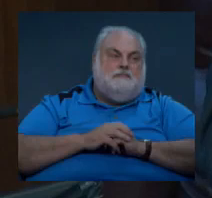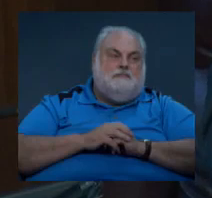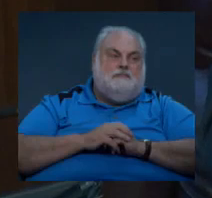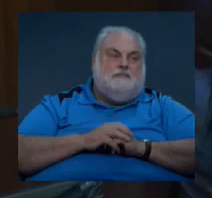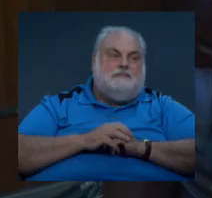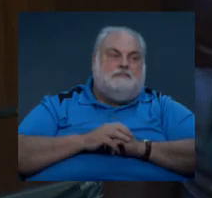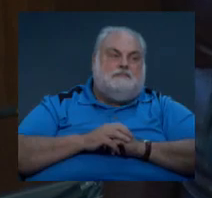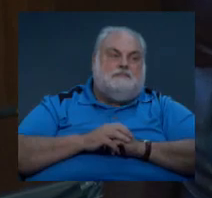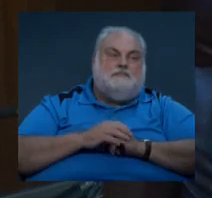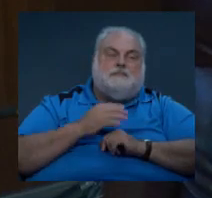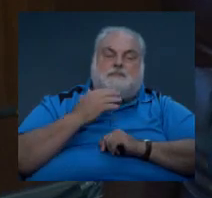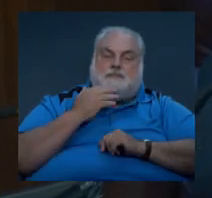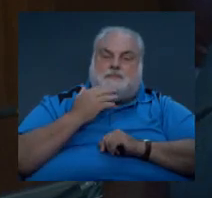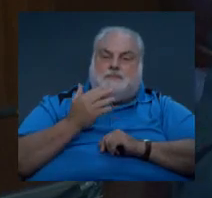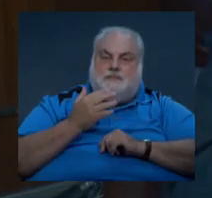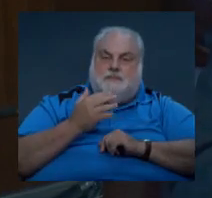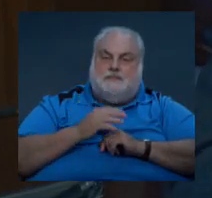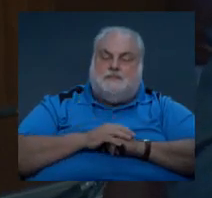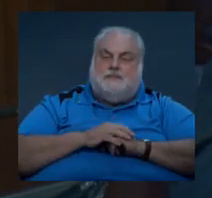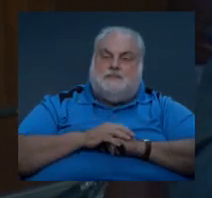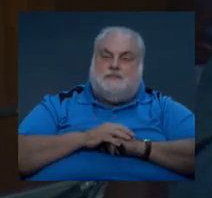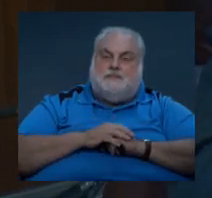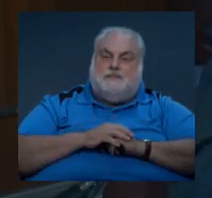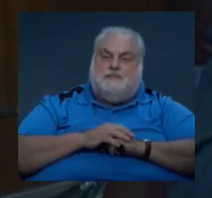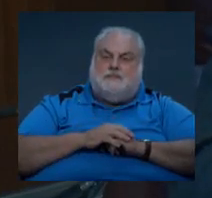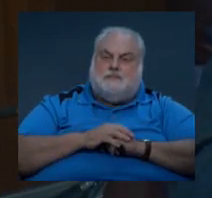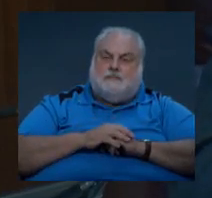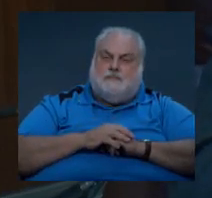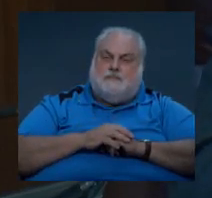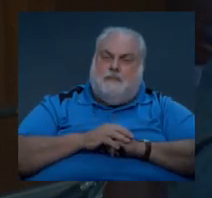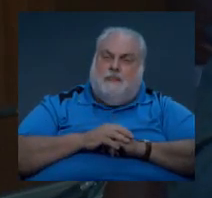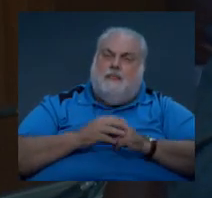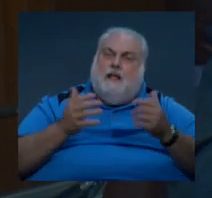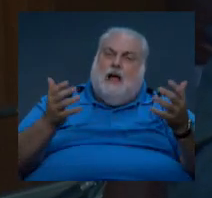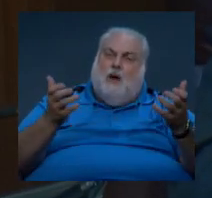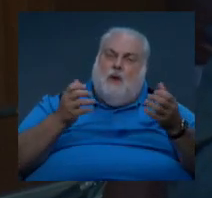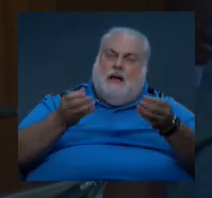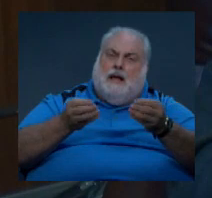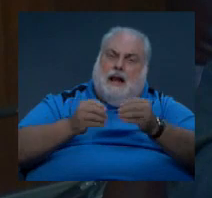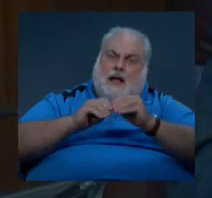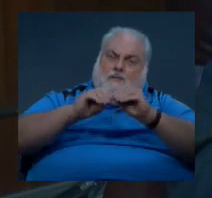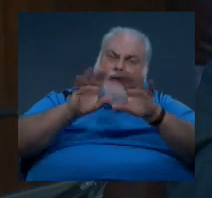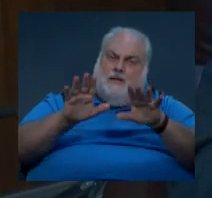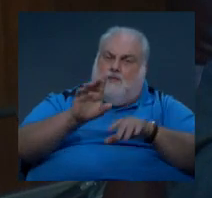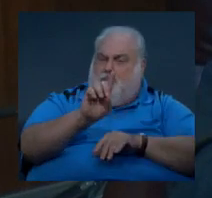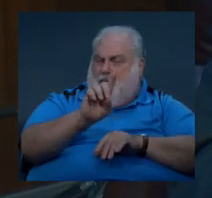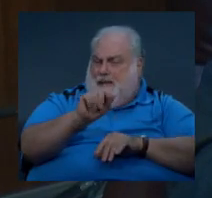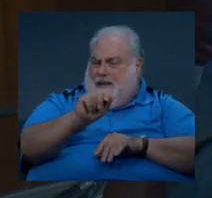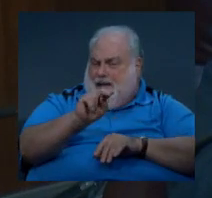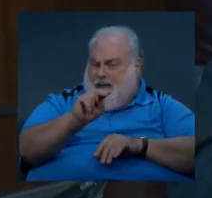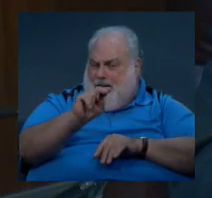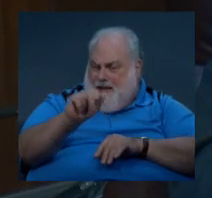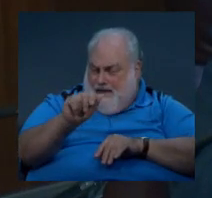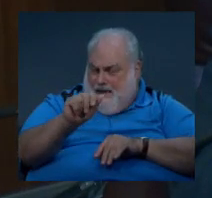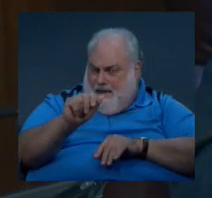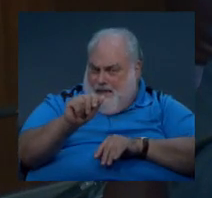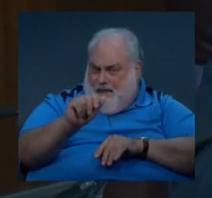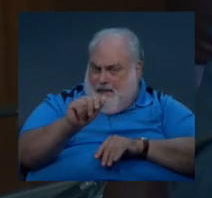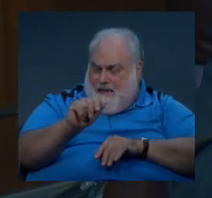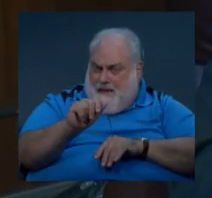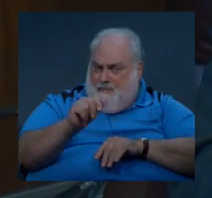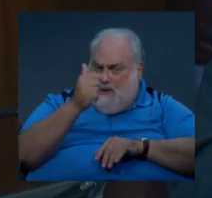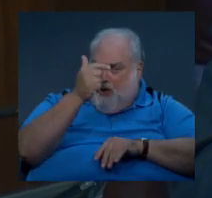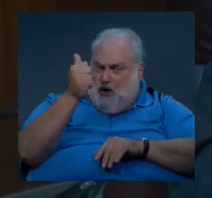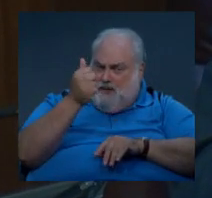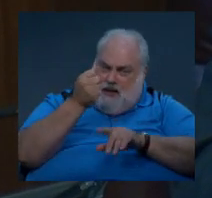Thank you. I had a question. Just wanted some clarification, Dana, from you on because it has an